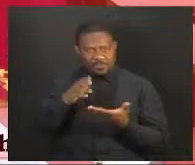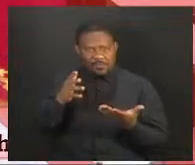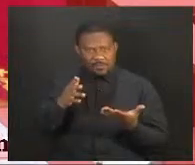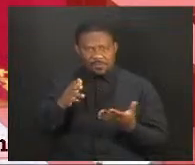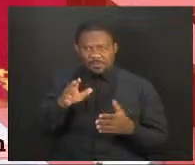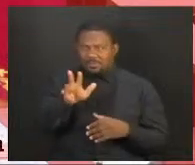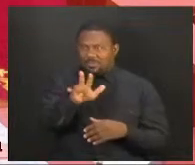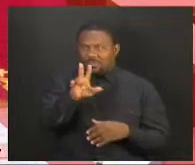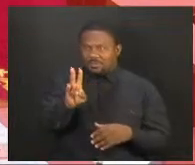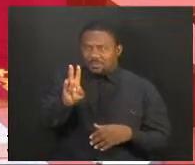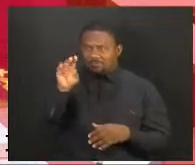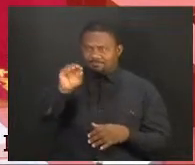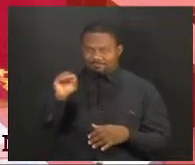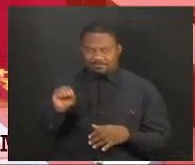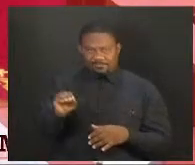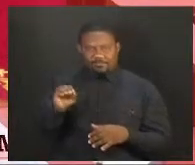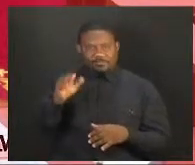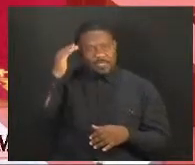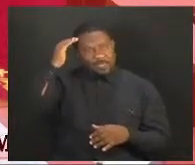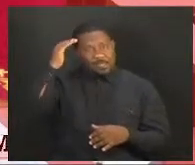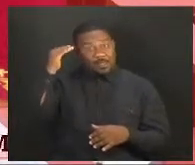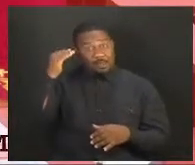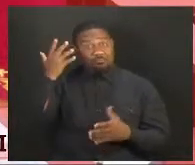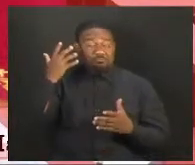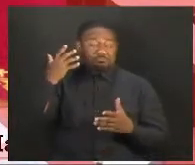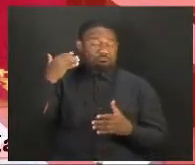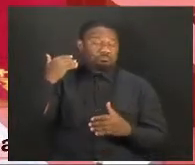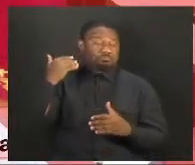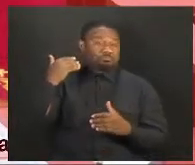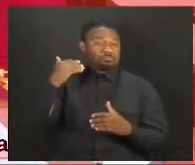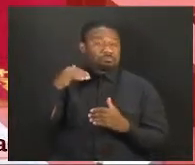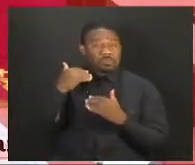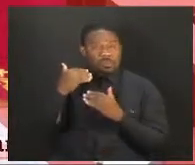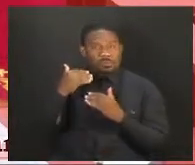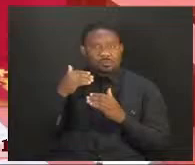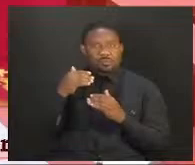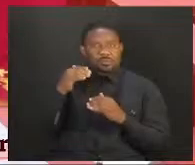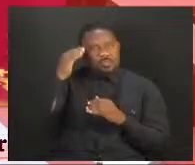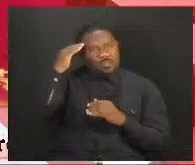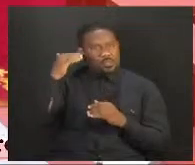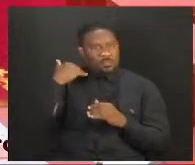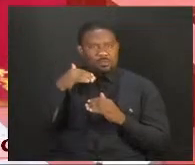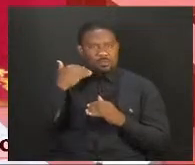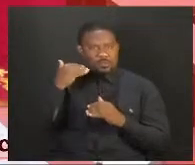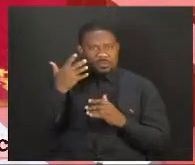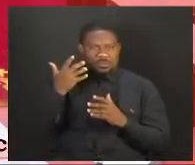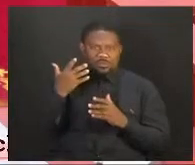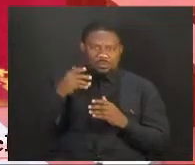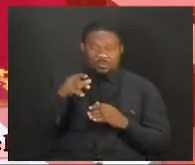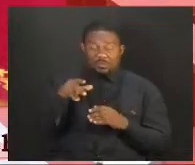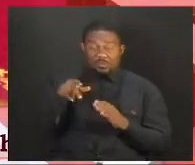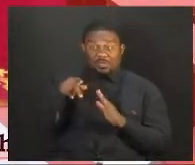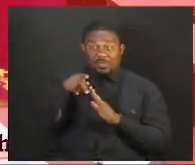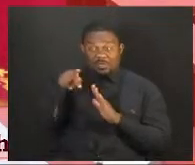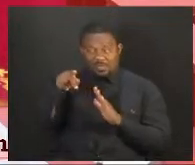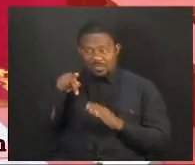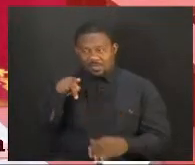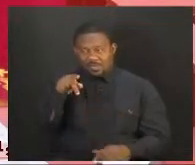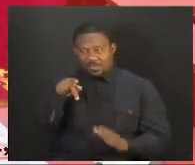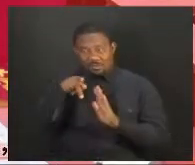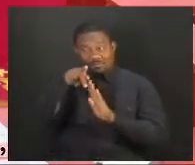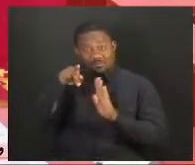the 37% haircut on principal and interest that were given